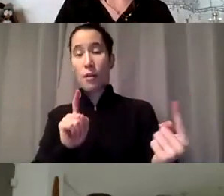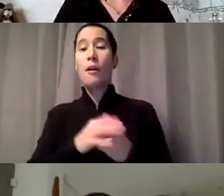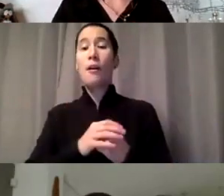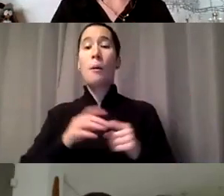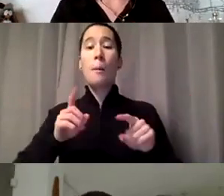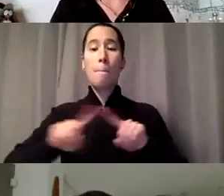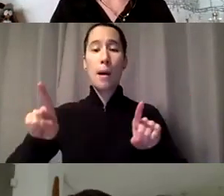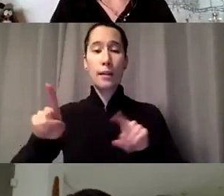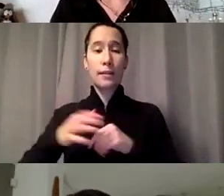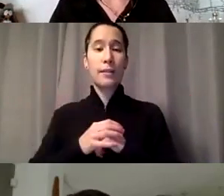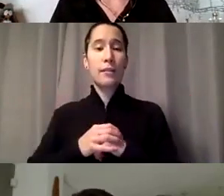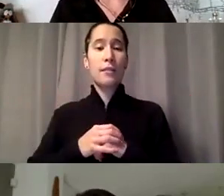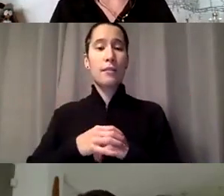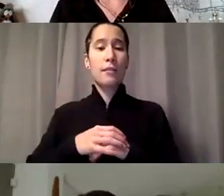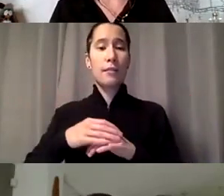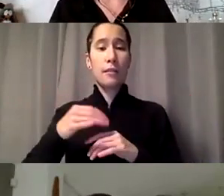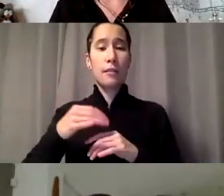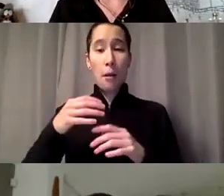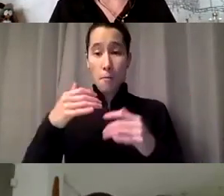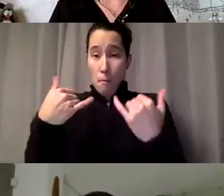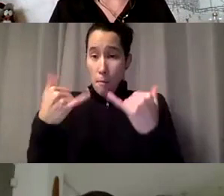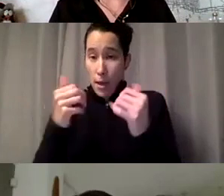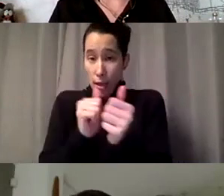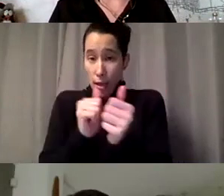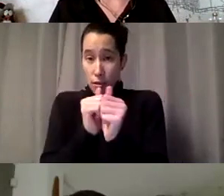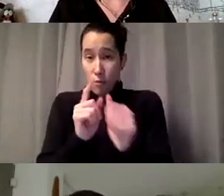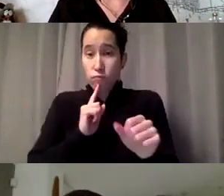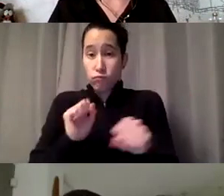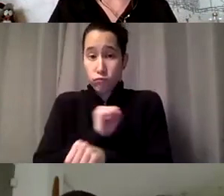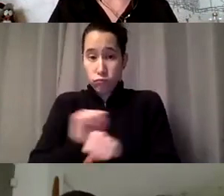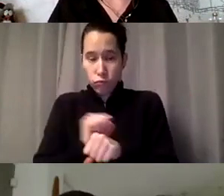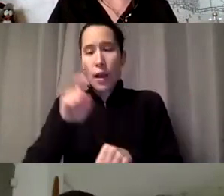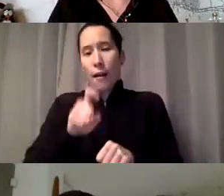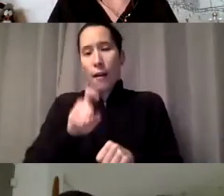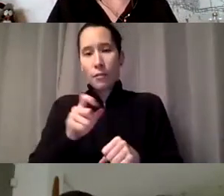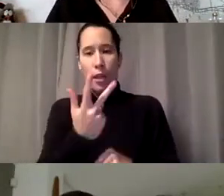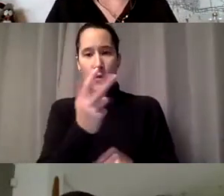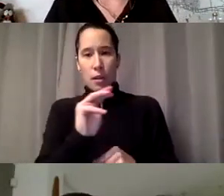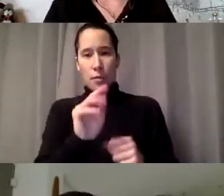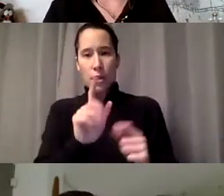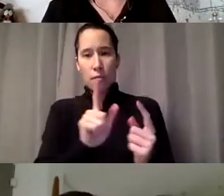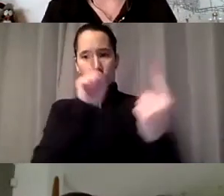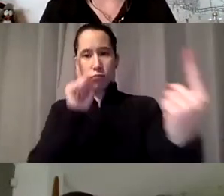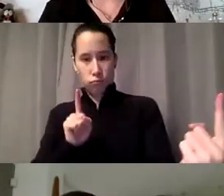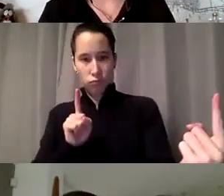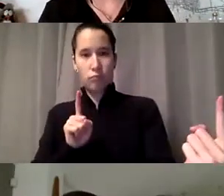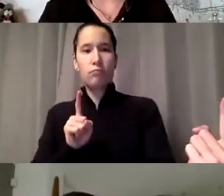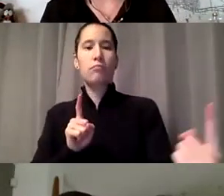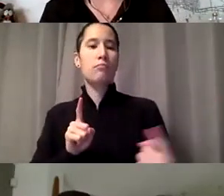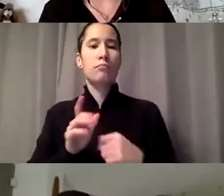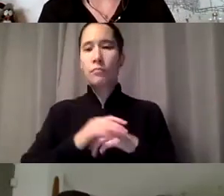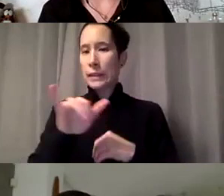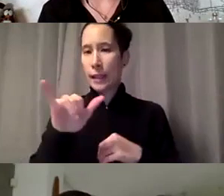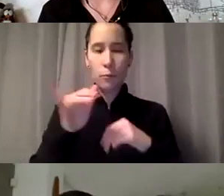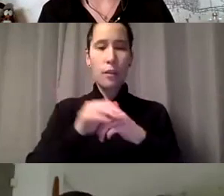act of doing the sport, that's when you need to maintain 3 meters. Same thing with an arena,